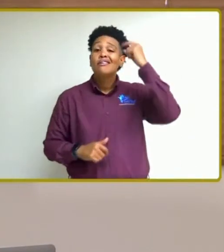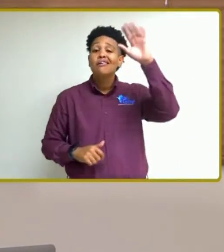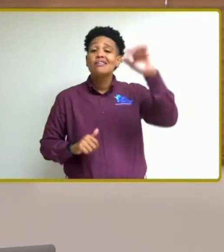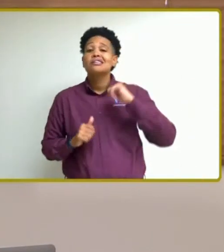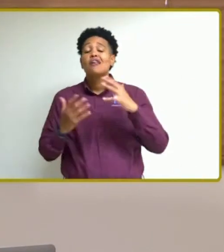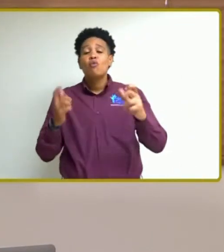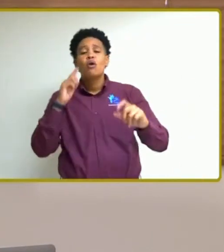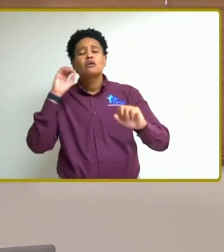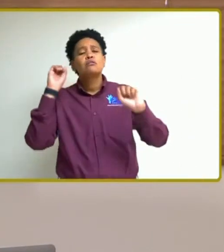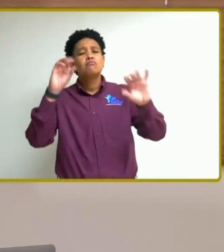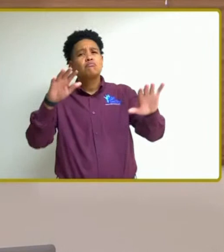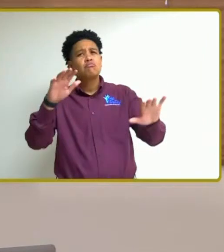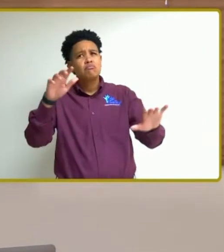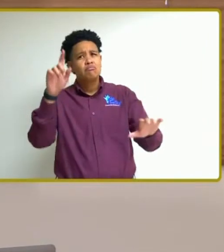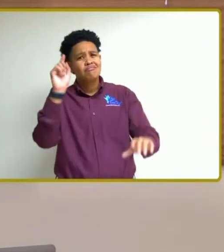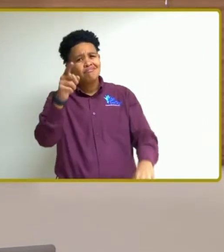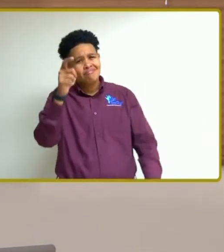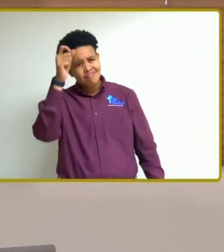want to point out that